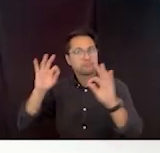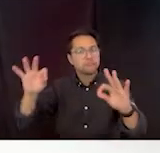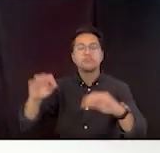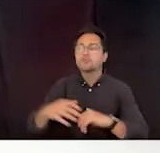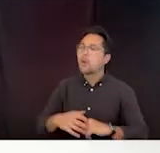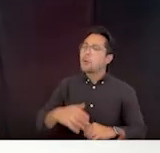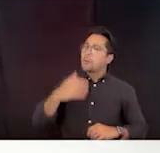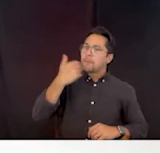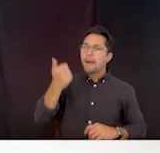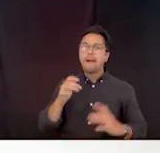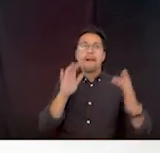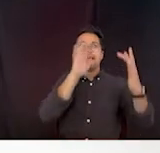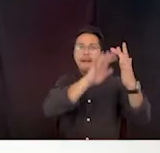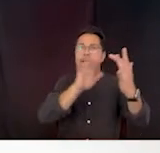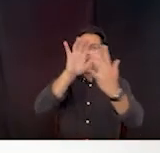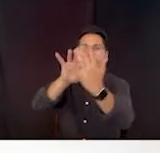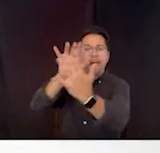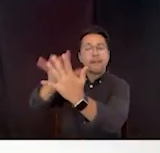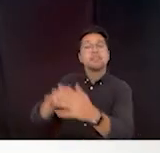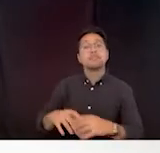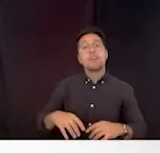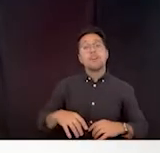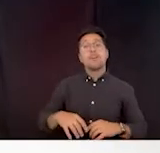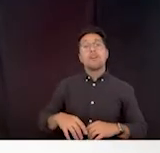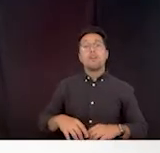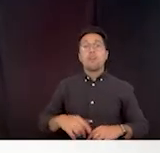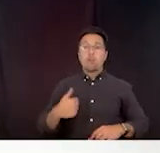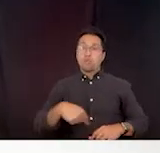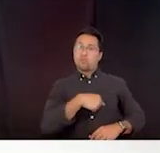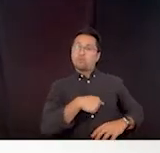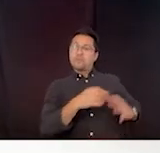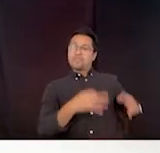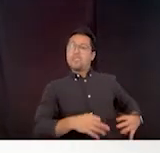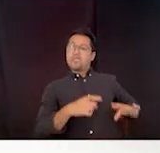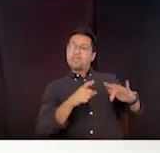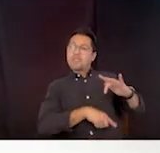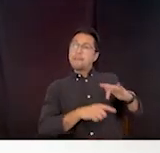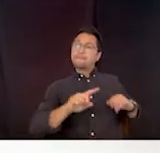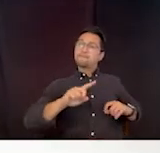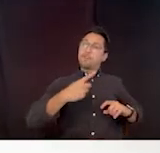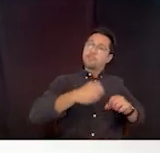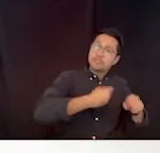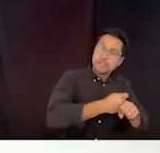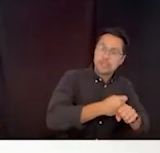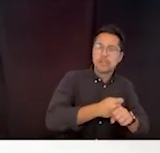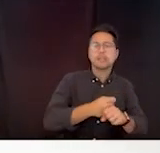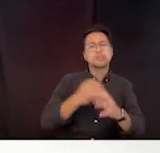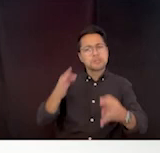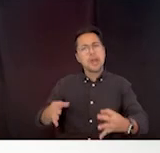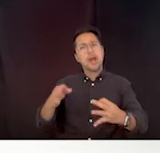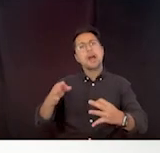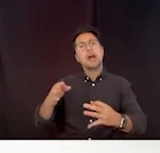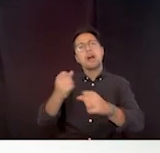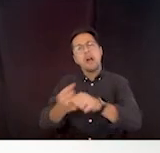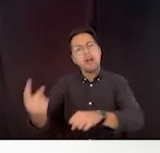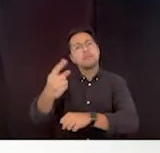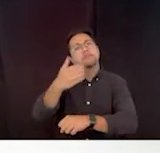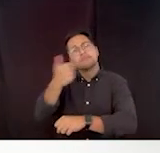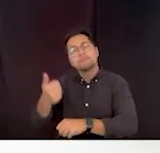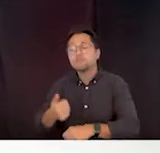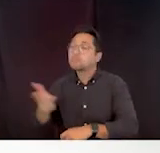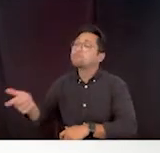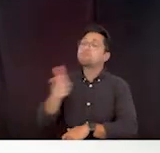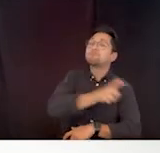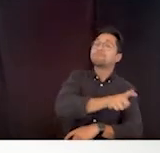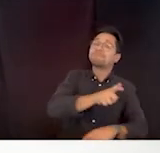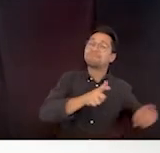other options, as in my case, we passed on it the first year, and we went the second year. So I'm going to pass it back over to Dr. Hans, and she's going to talk to you more